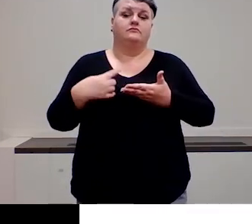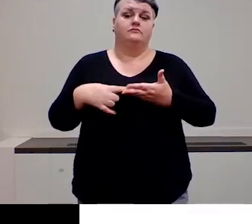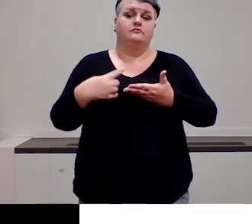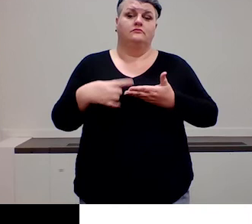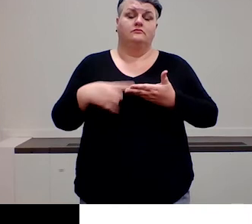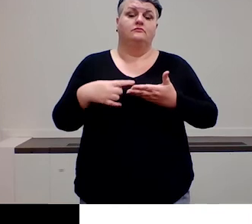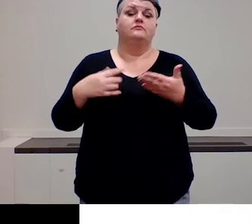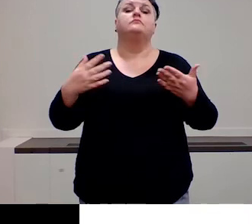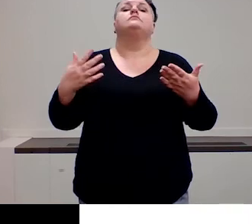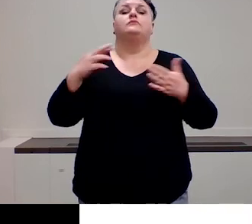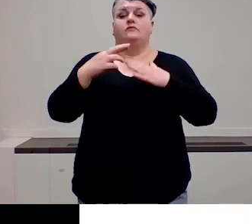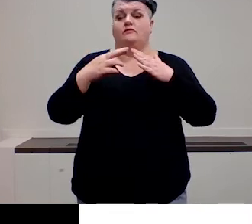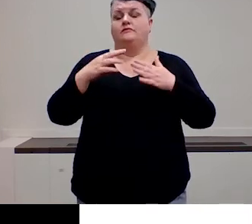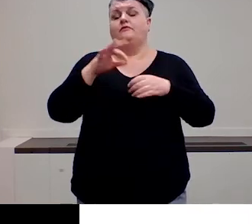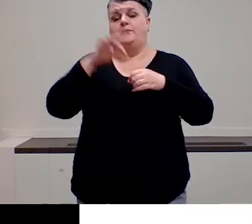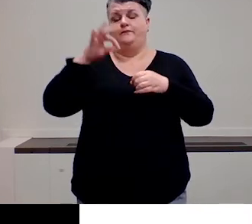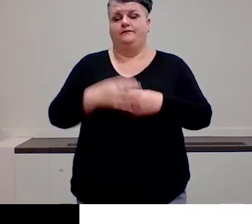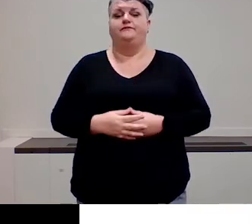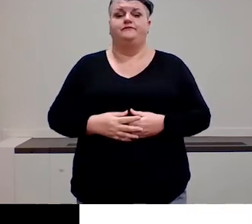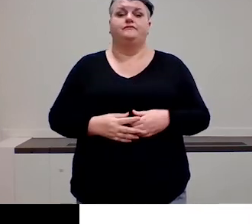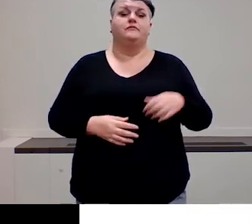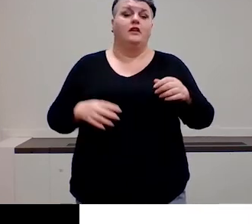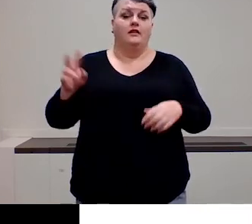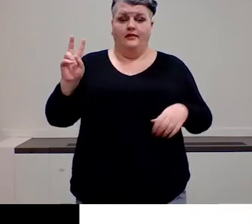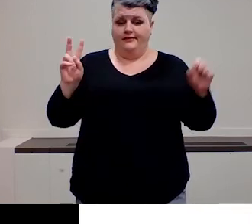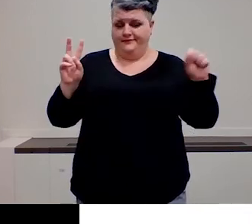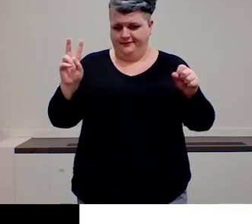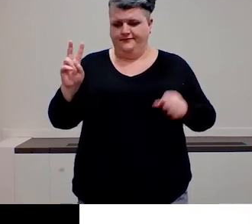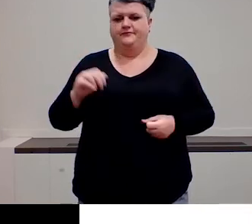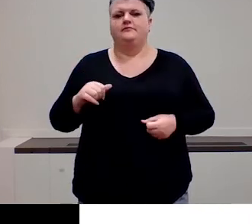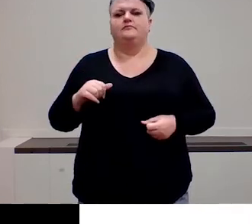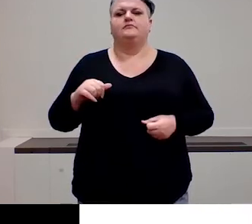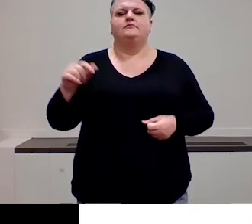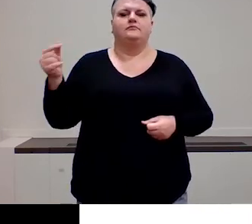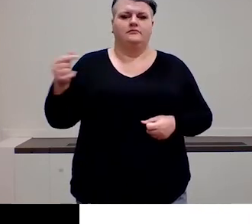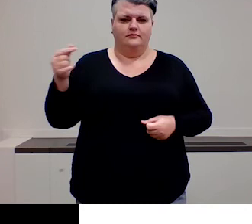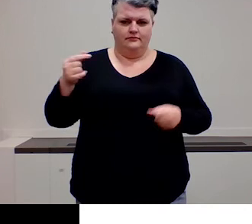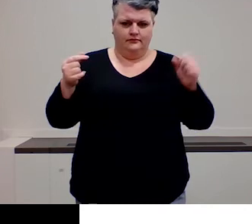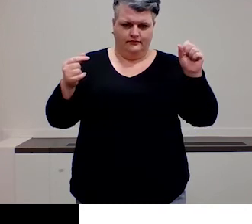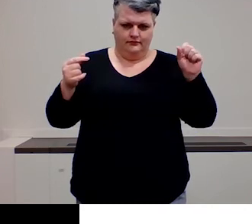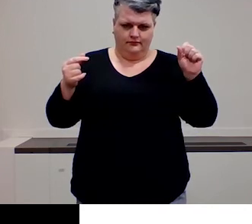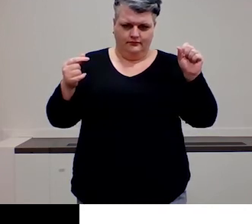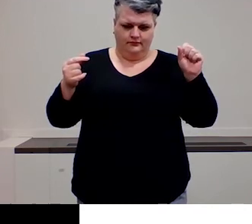Hearing none, treasurer, please call the roll. Mr. Vasquez, Yes. Mrs. Gherkin,